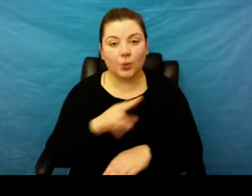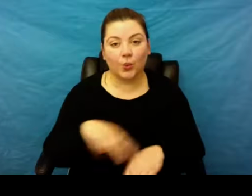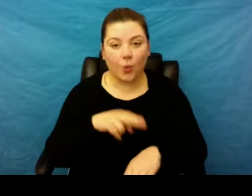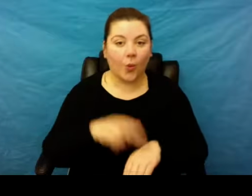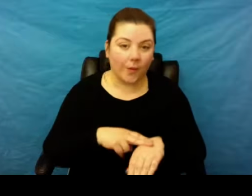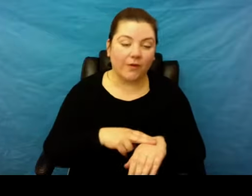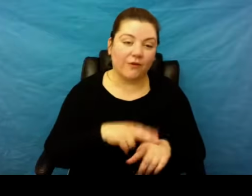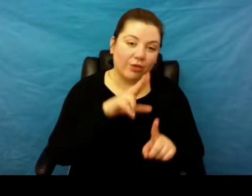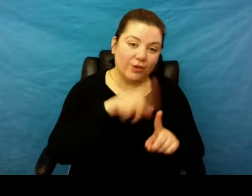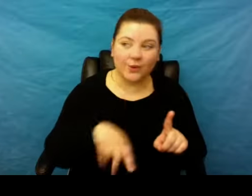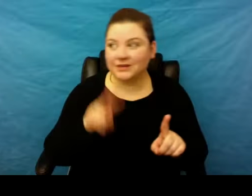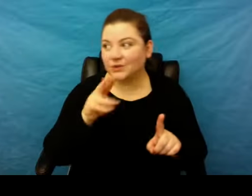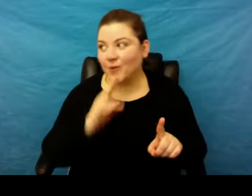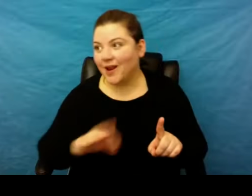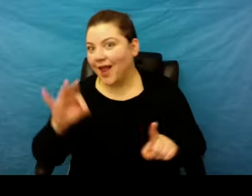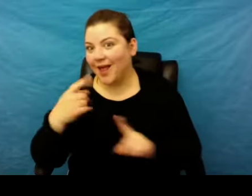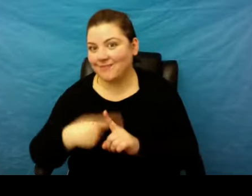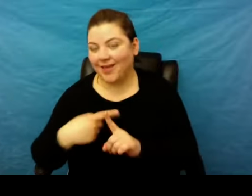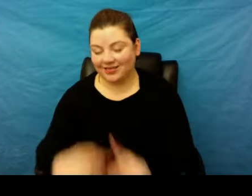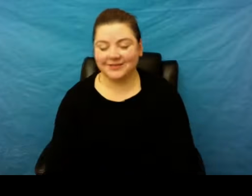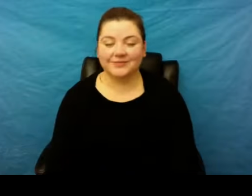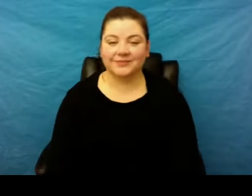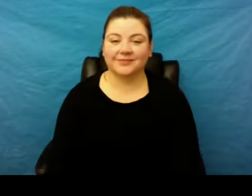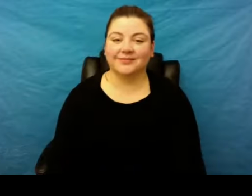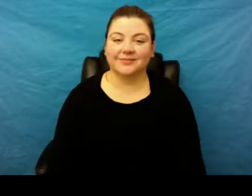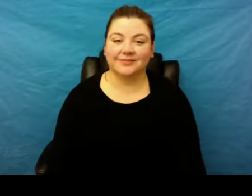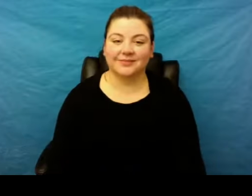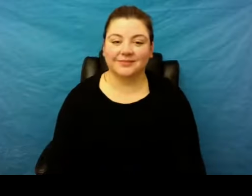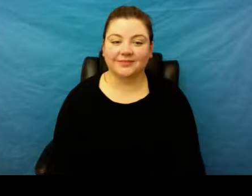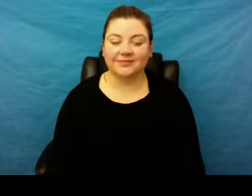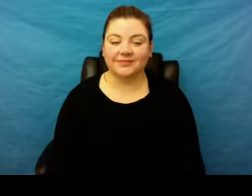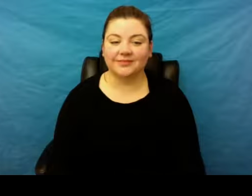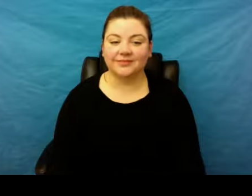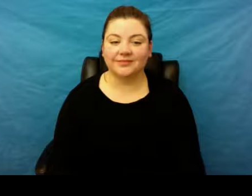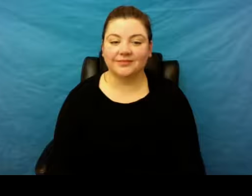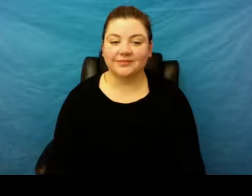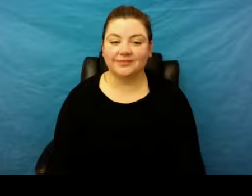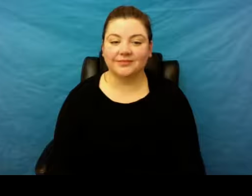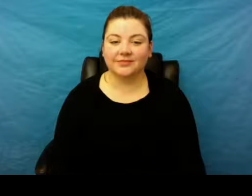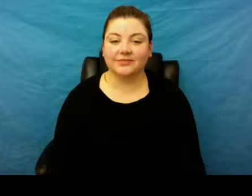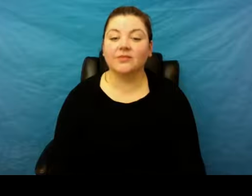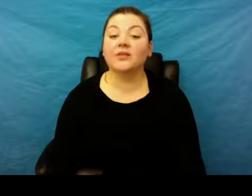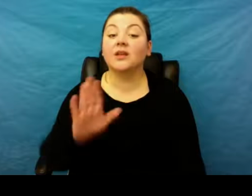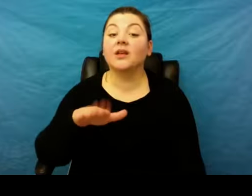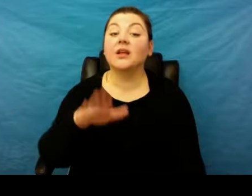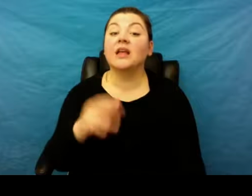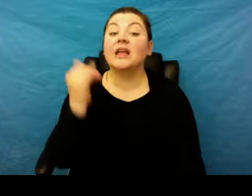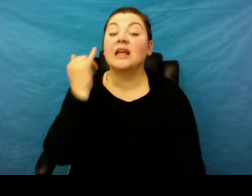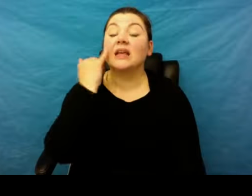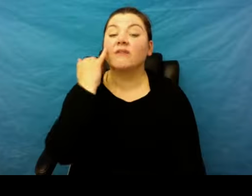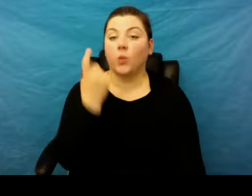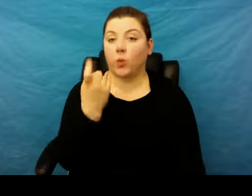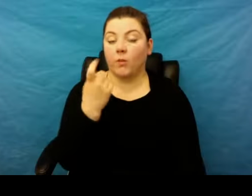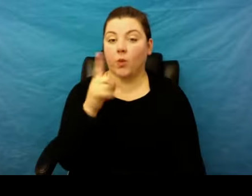for 3 to 6 to 9 months. Sorry, one